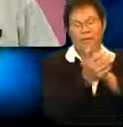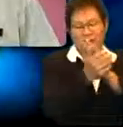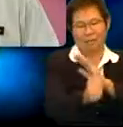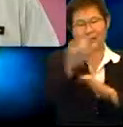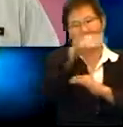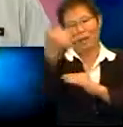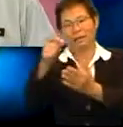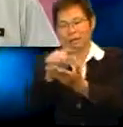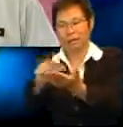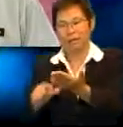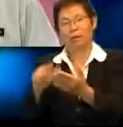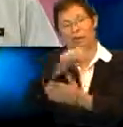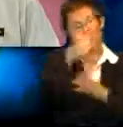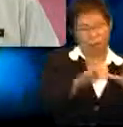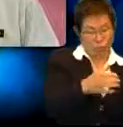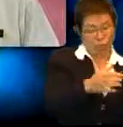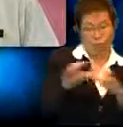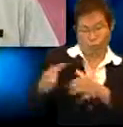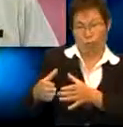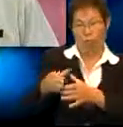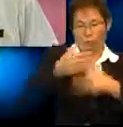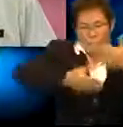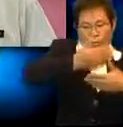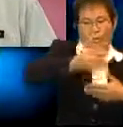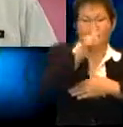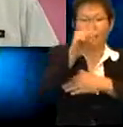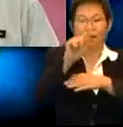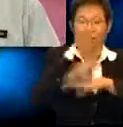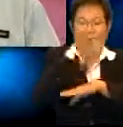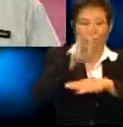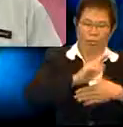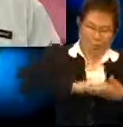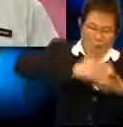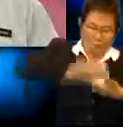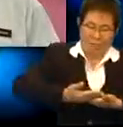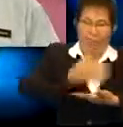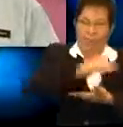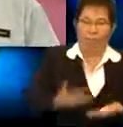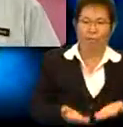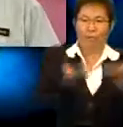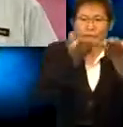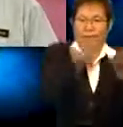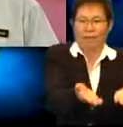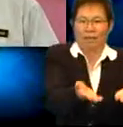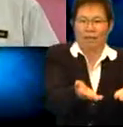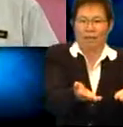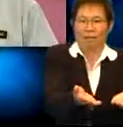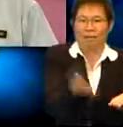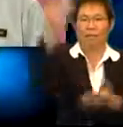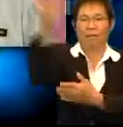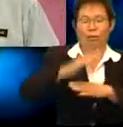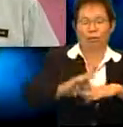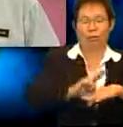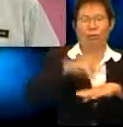skill. Other groups are asked to process their data using a laptop and present their